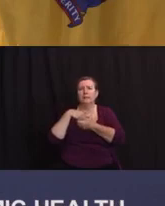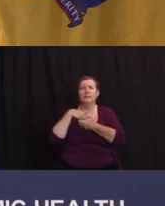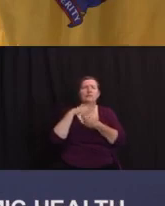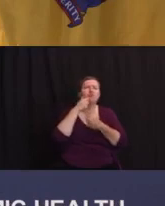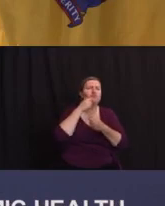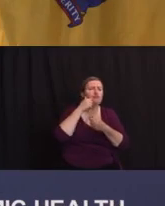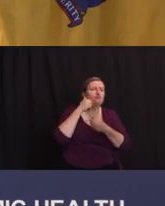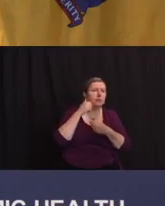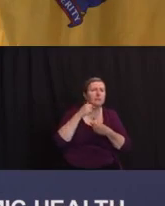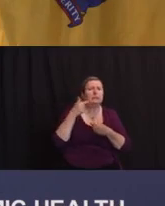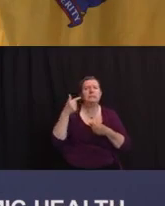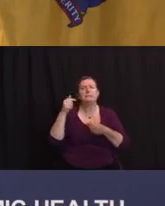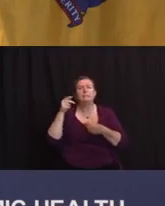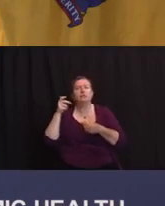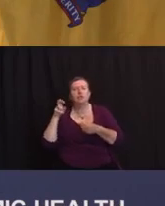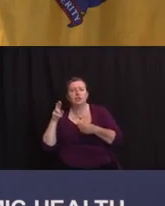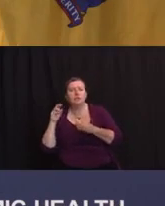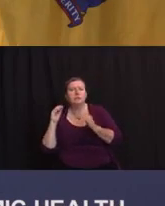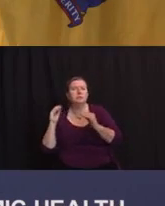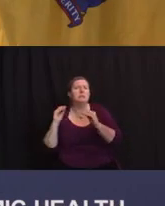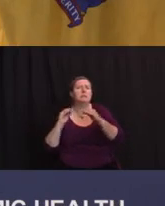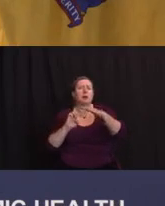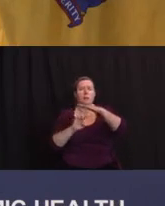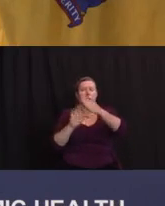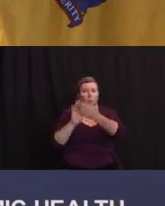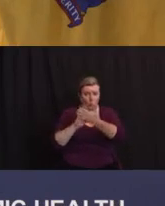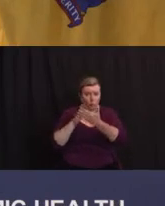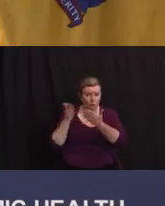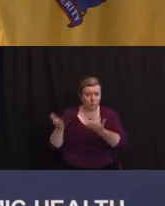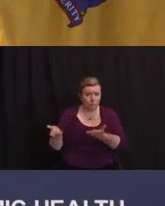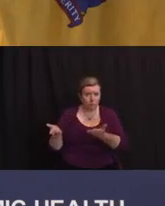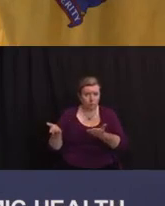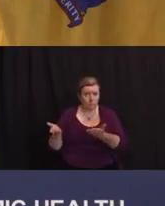127 individuals that you have nominated to state positions requiring